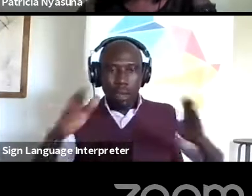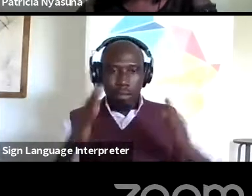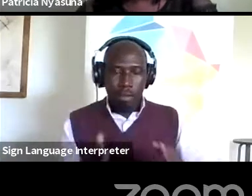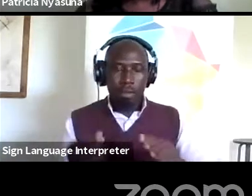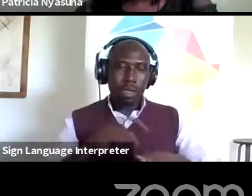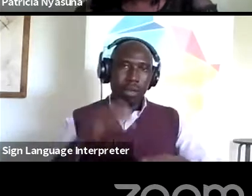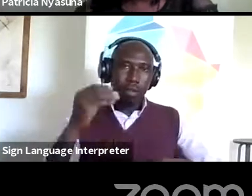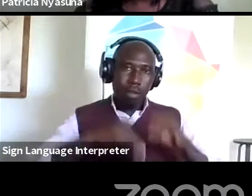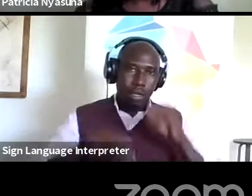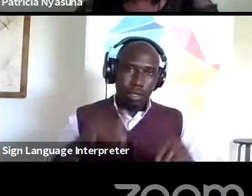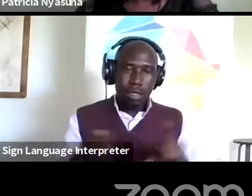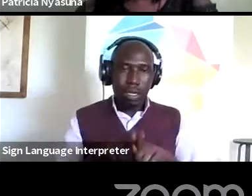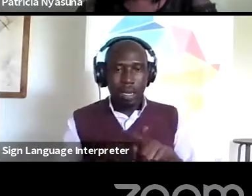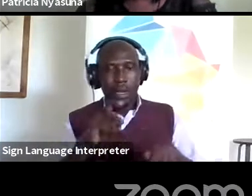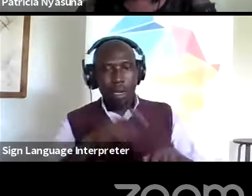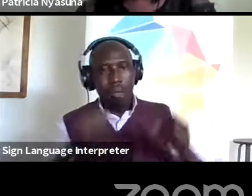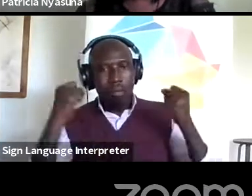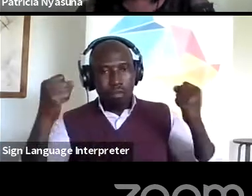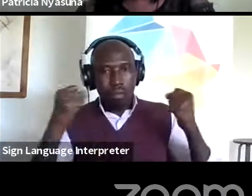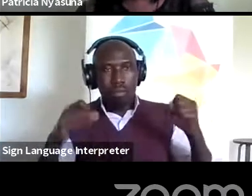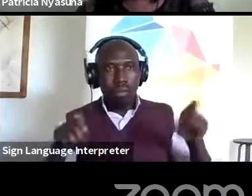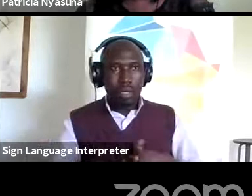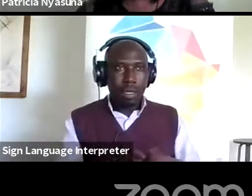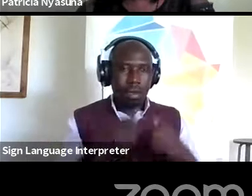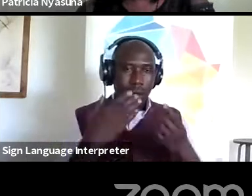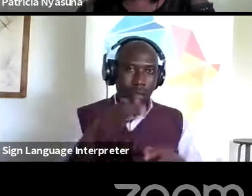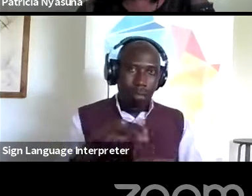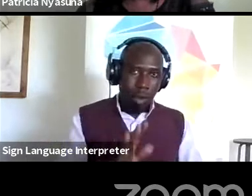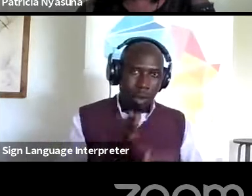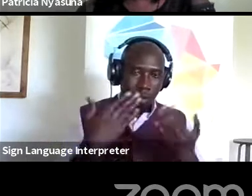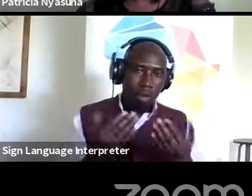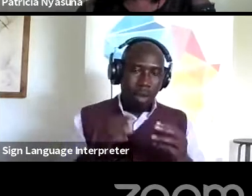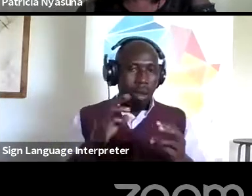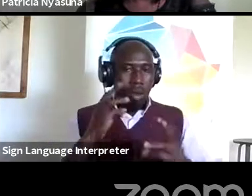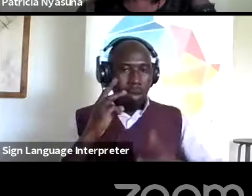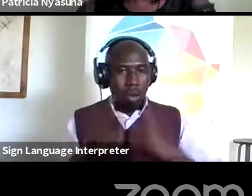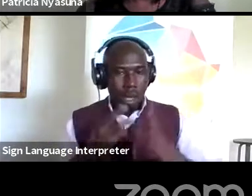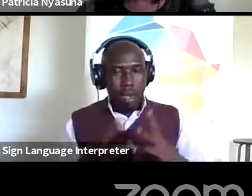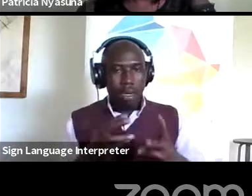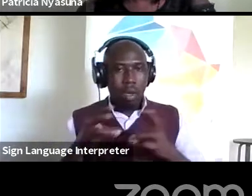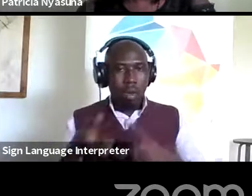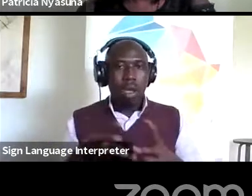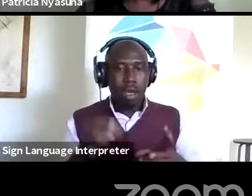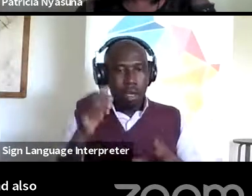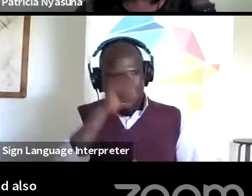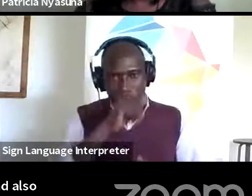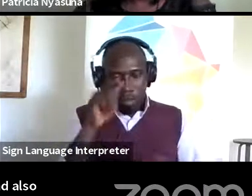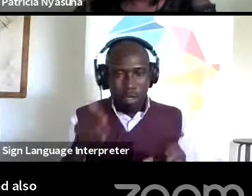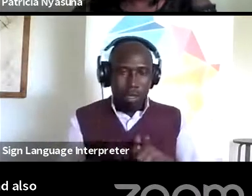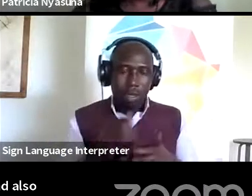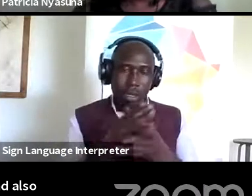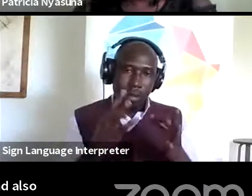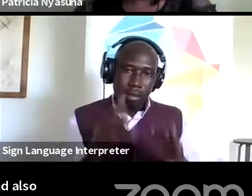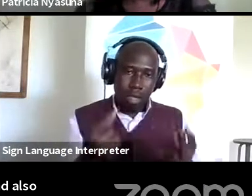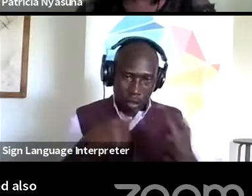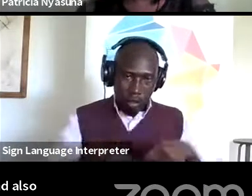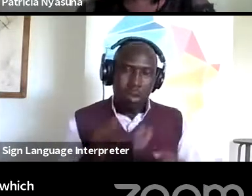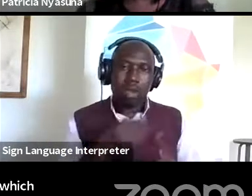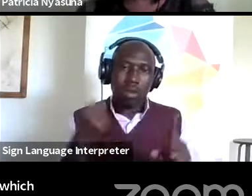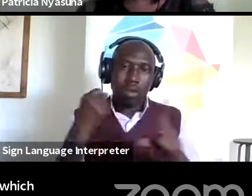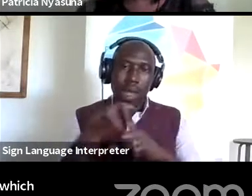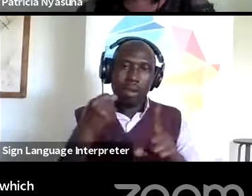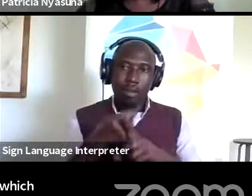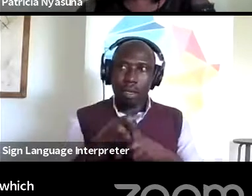during protests, which is also quite a worrying trend in Africa, and something that we need to advocate